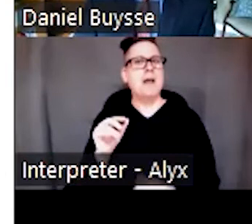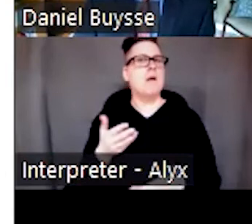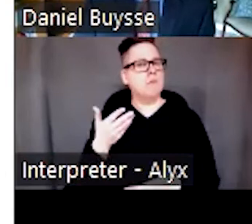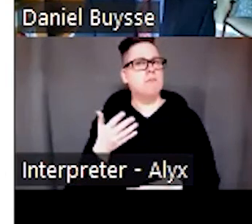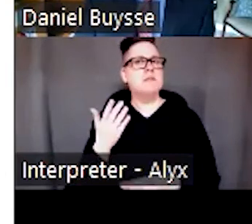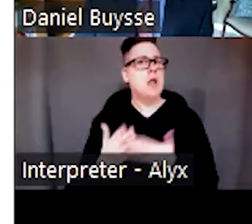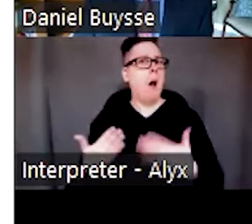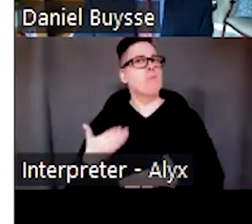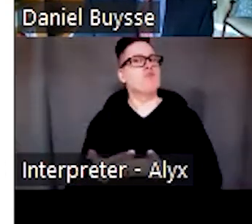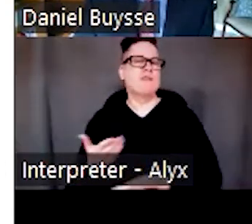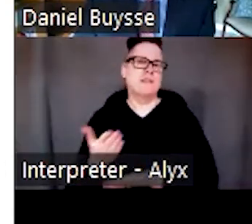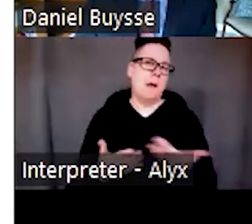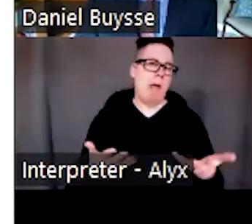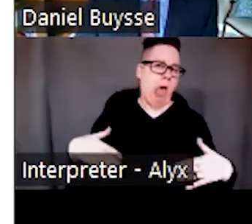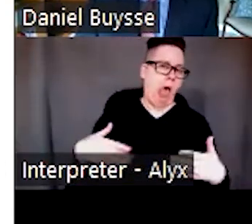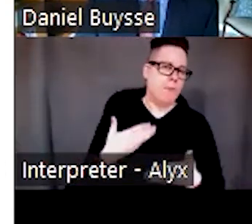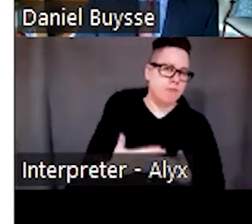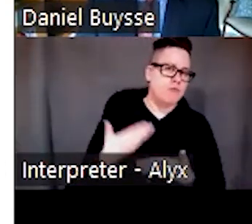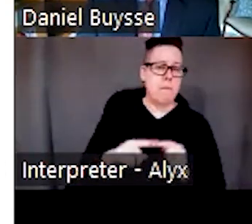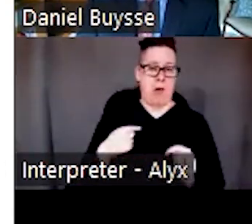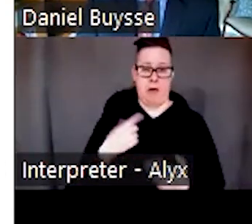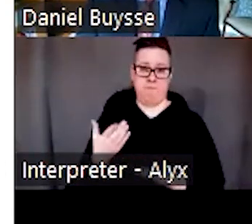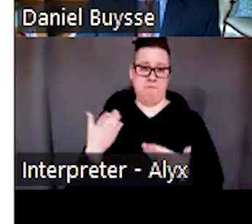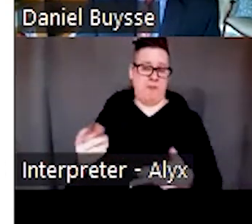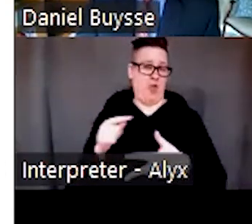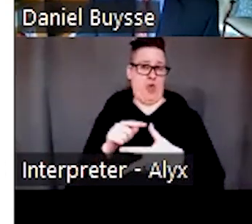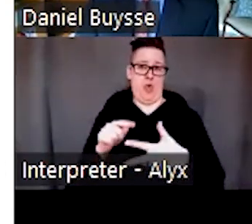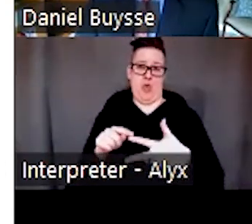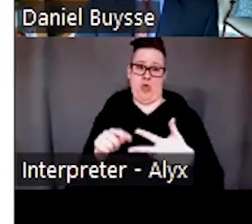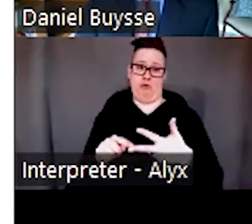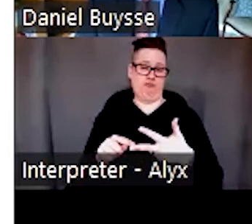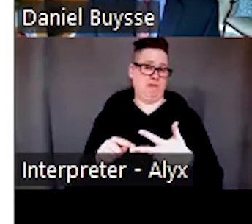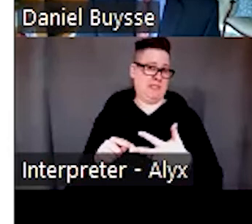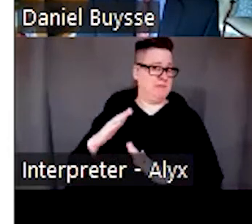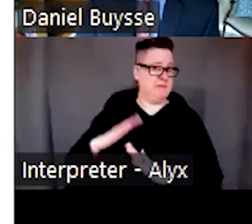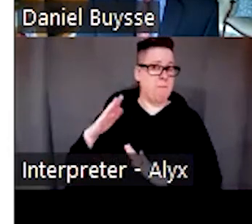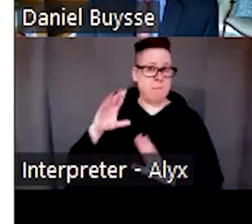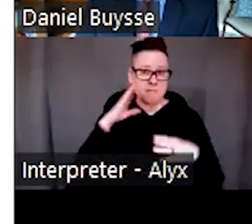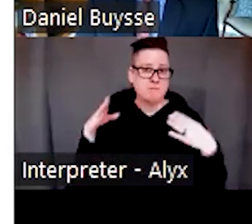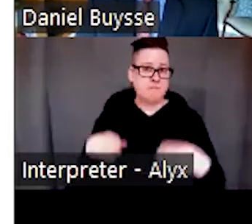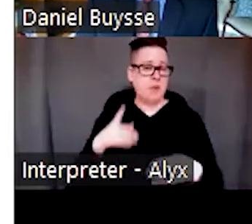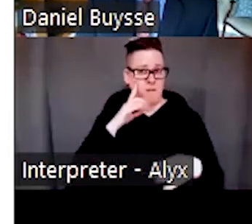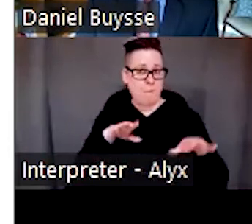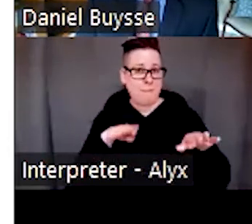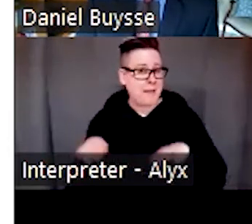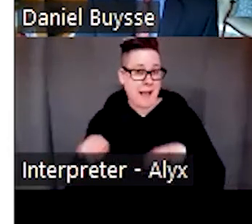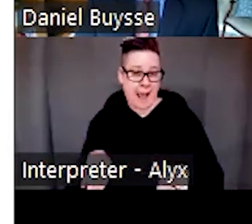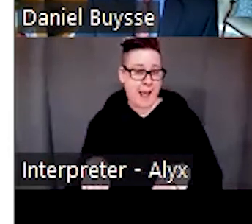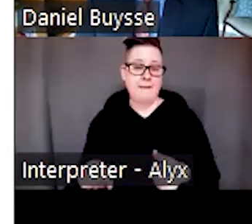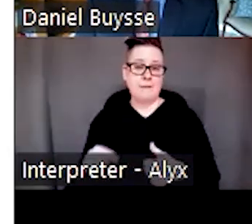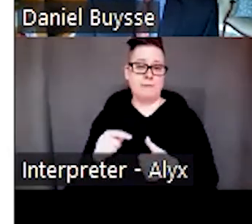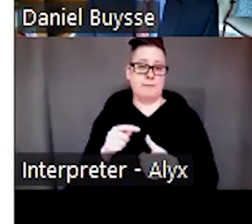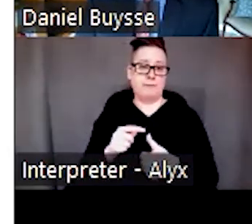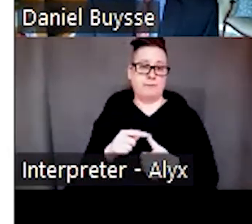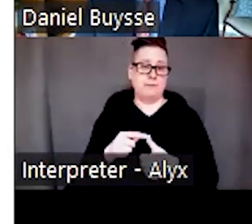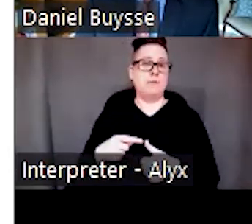And I would suggest that really the 3 primary dimensions we can target behaviorally are the